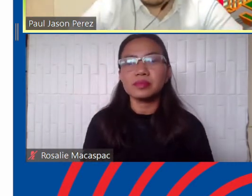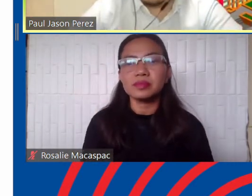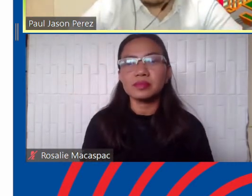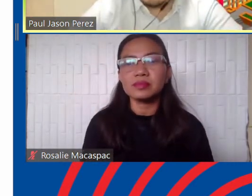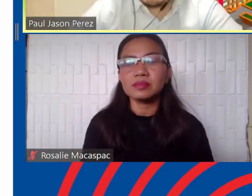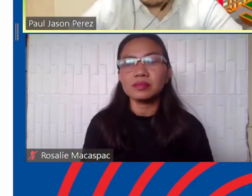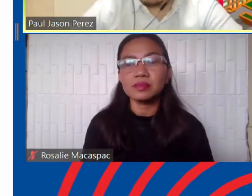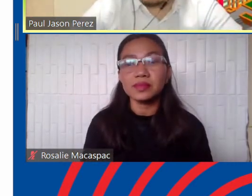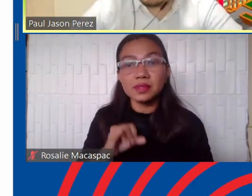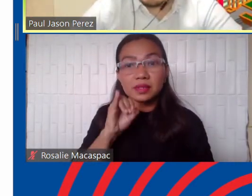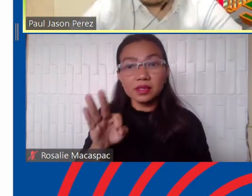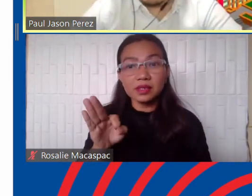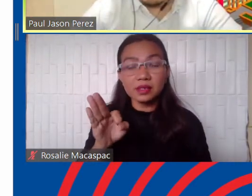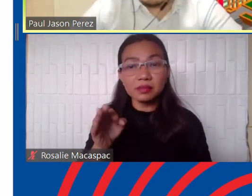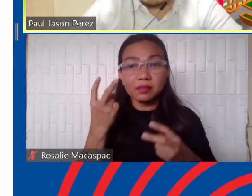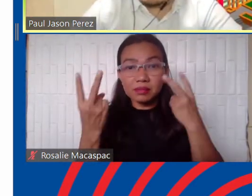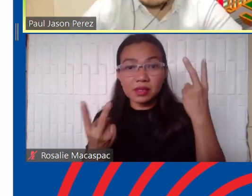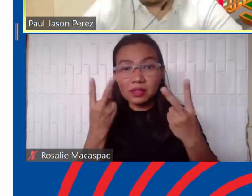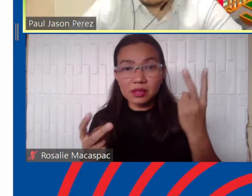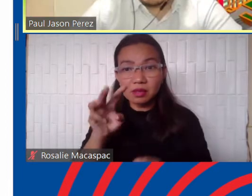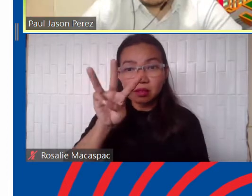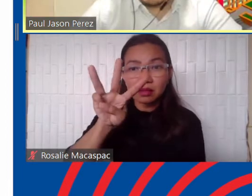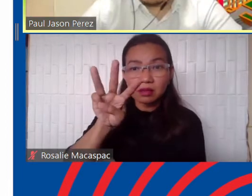If you're going to visit the website,